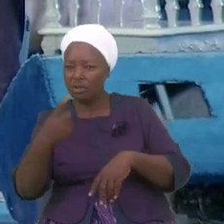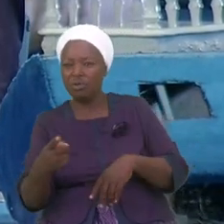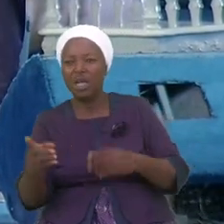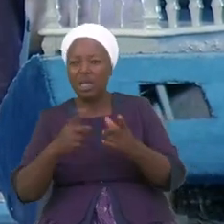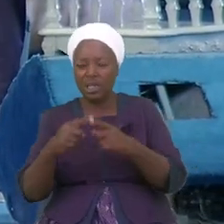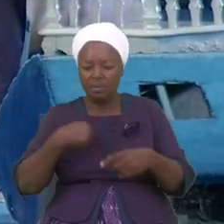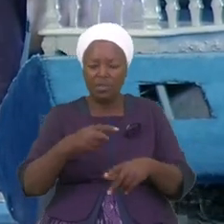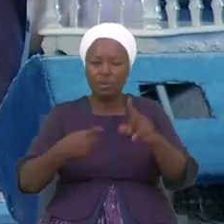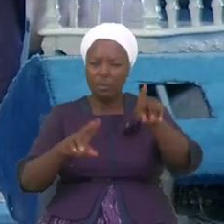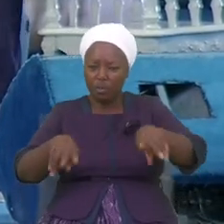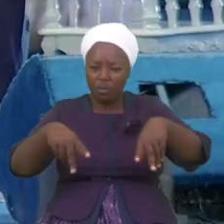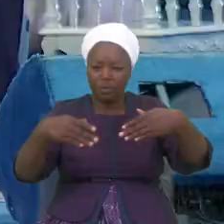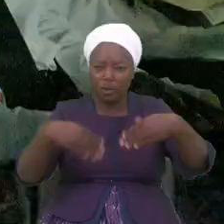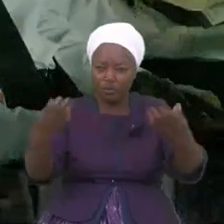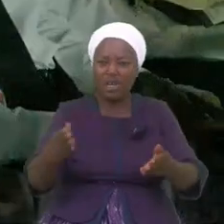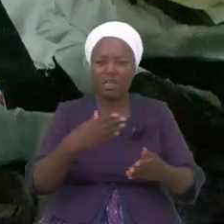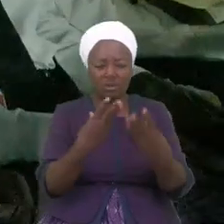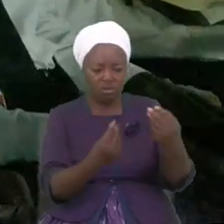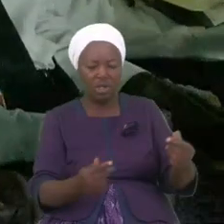solution. Your problems are over.